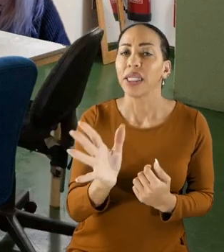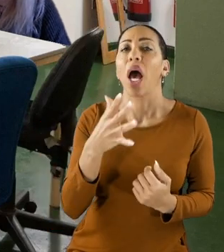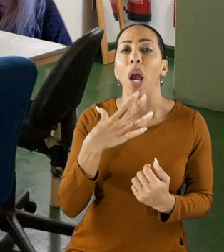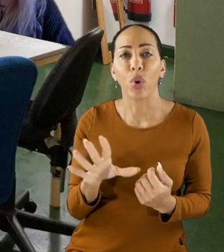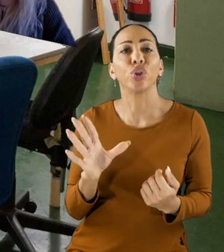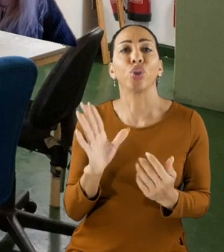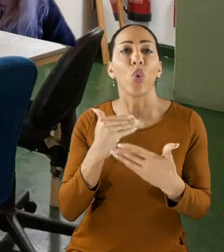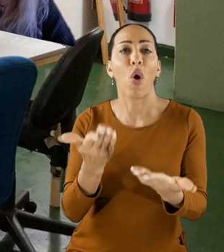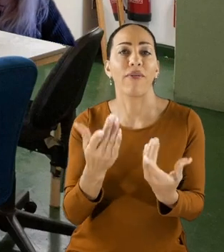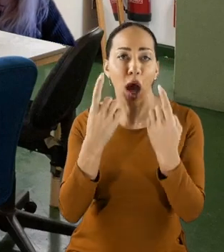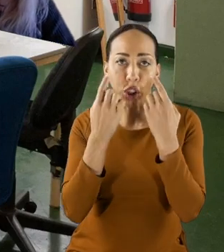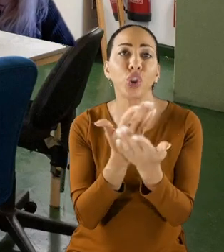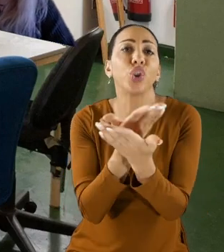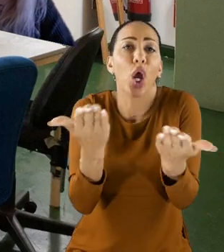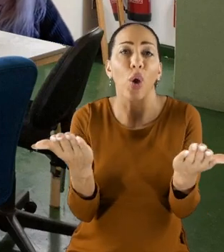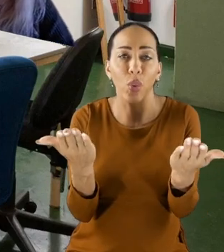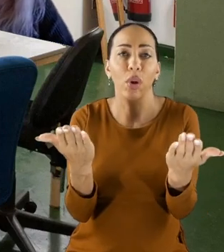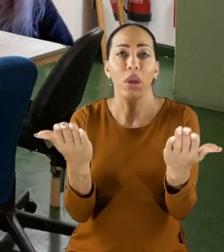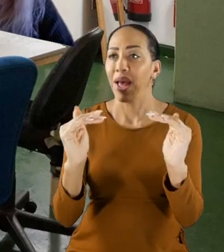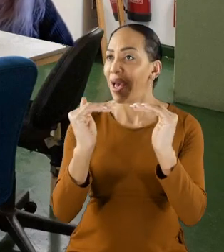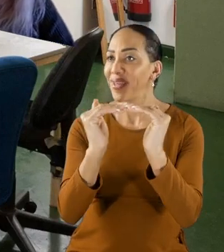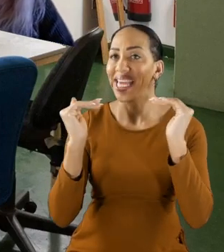what I wanted to be offering was a show